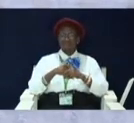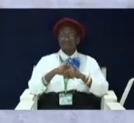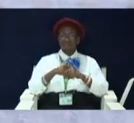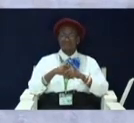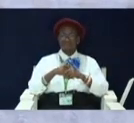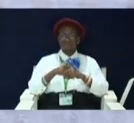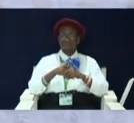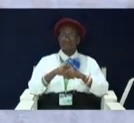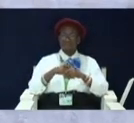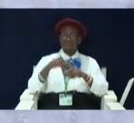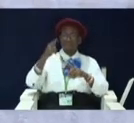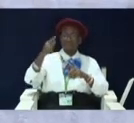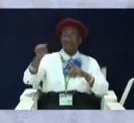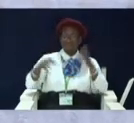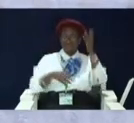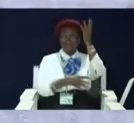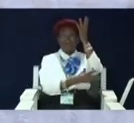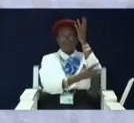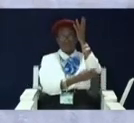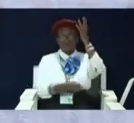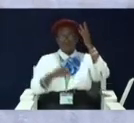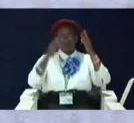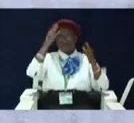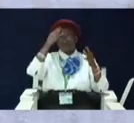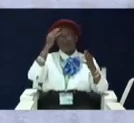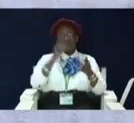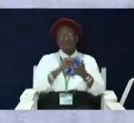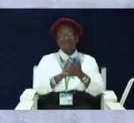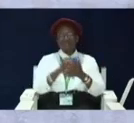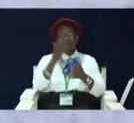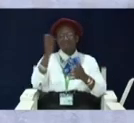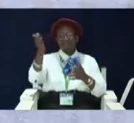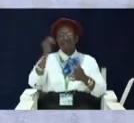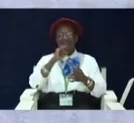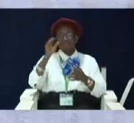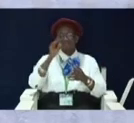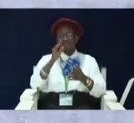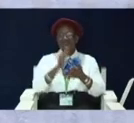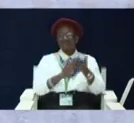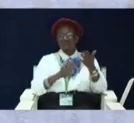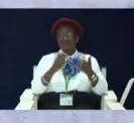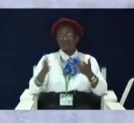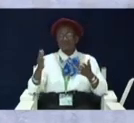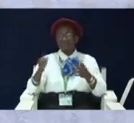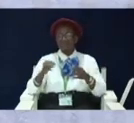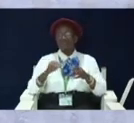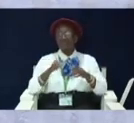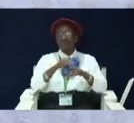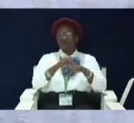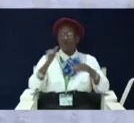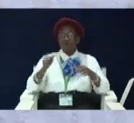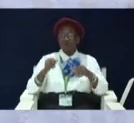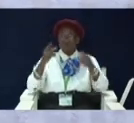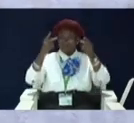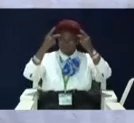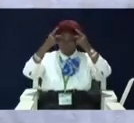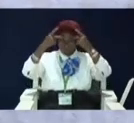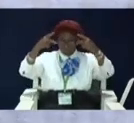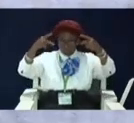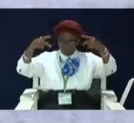The poor knows that there is something called prosperity.